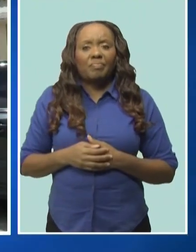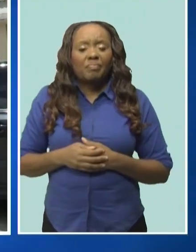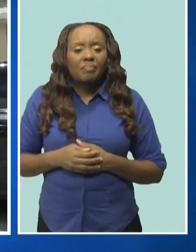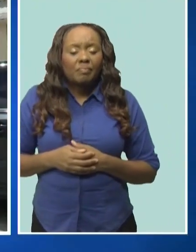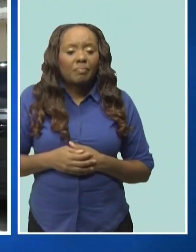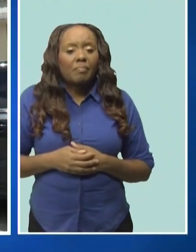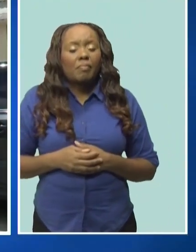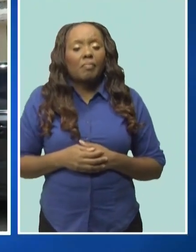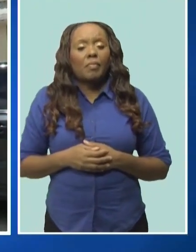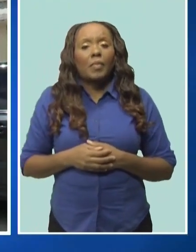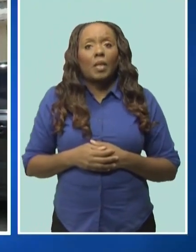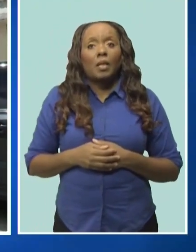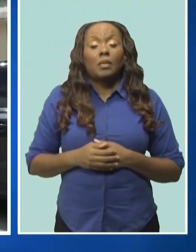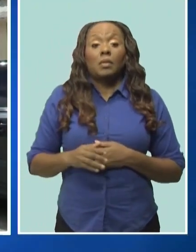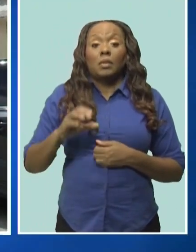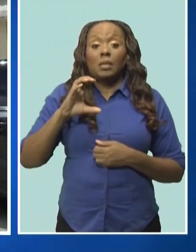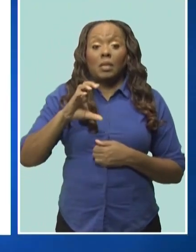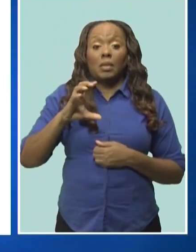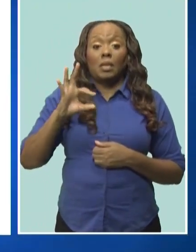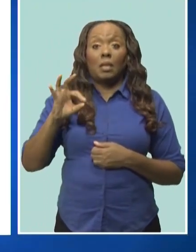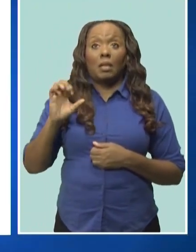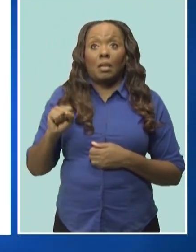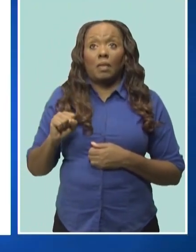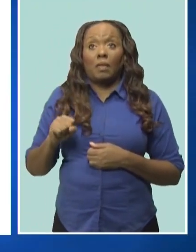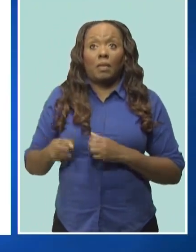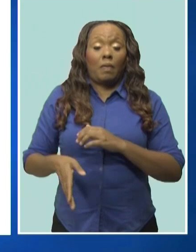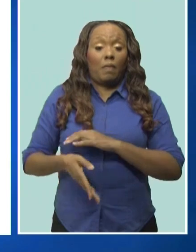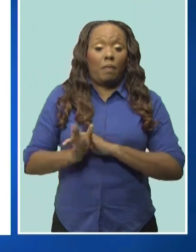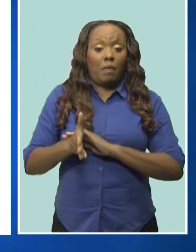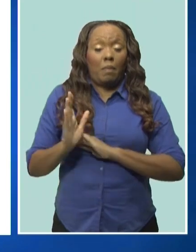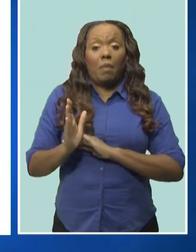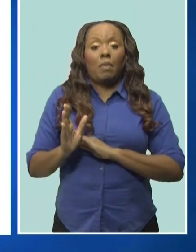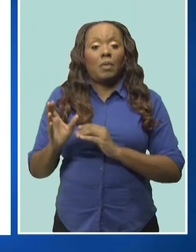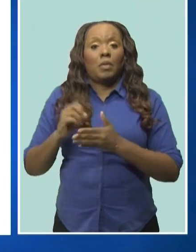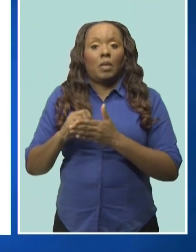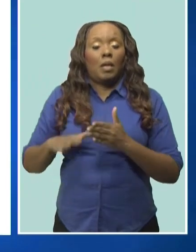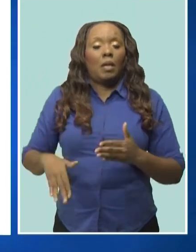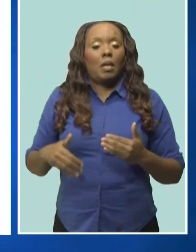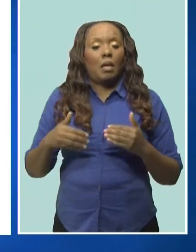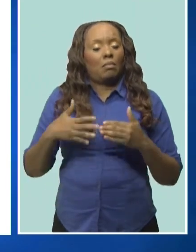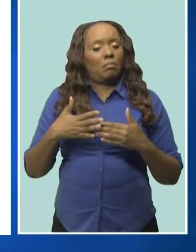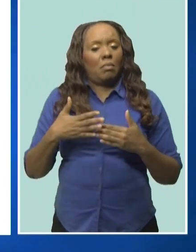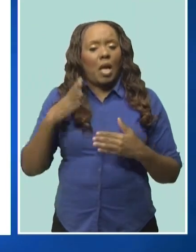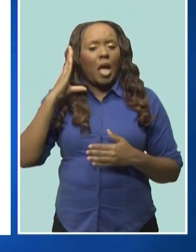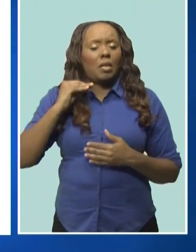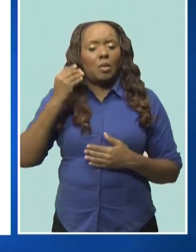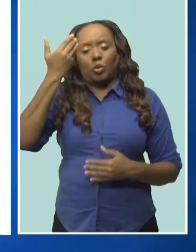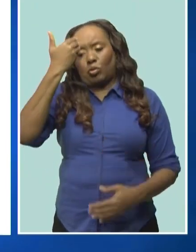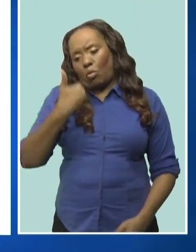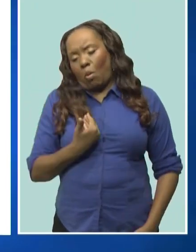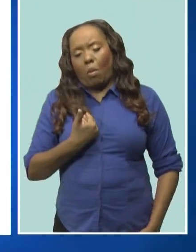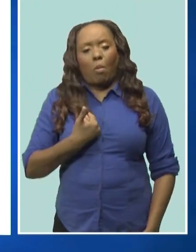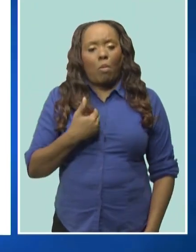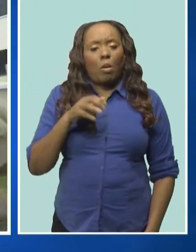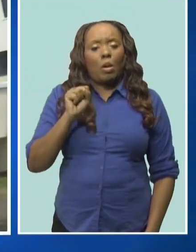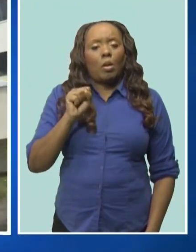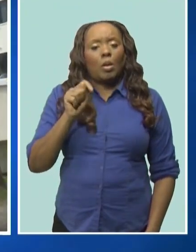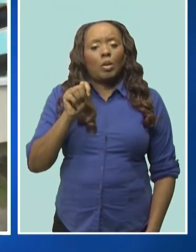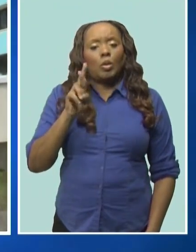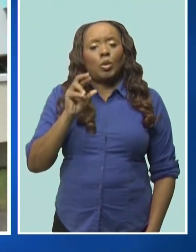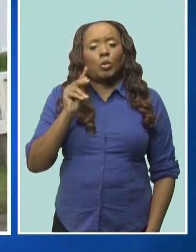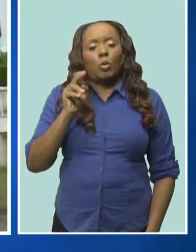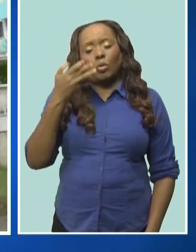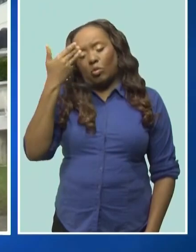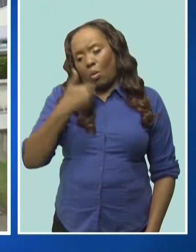Christchurch Foundation School's footballer Cole Scantlebury suffered a stroke 2 months ago and was hospitalized in